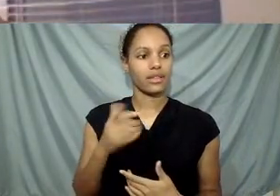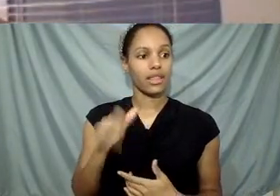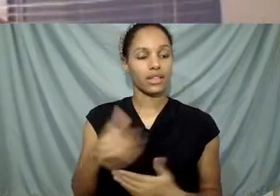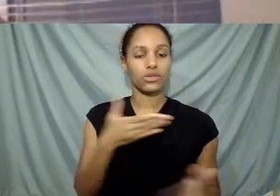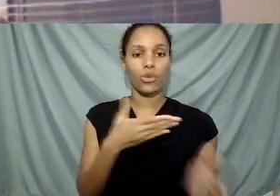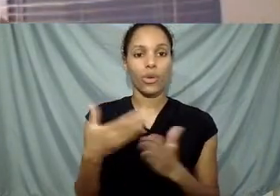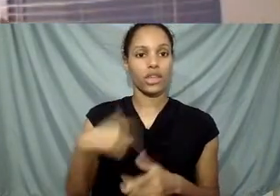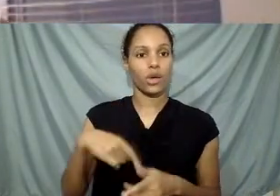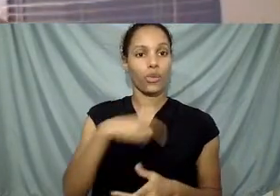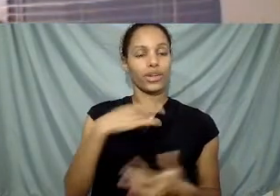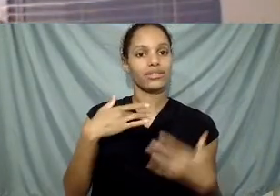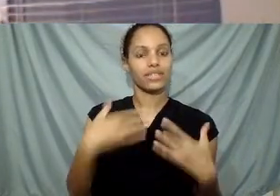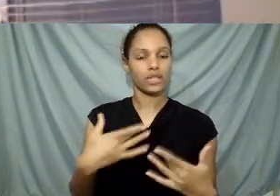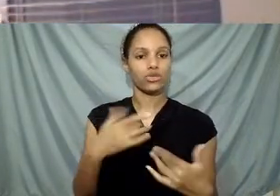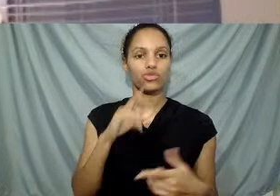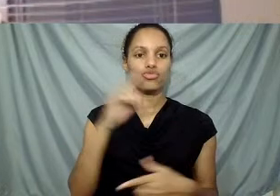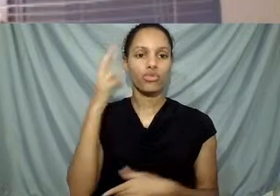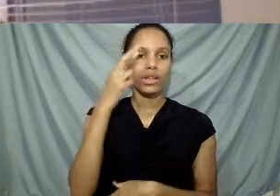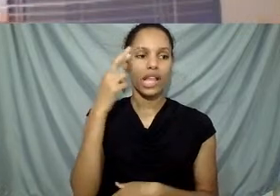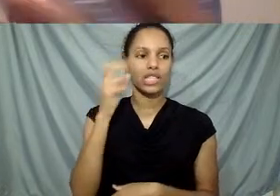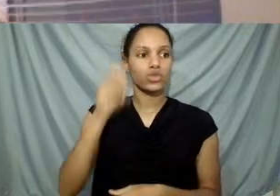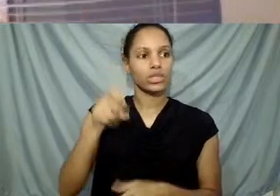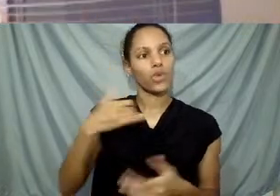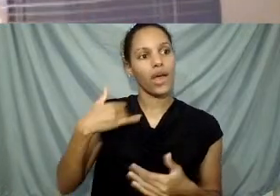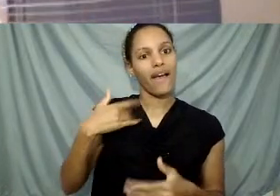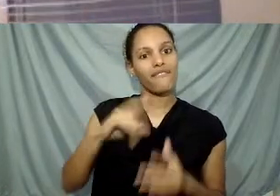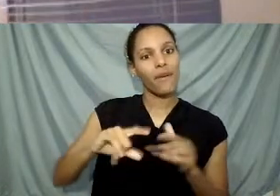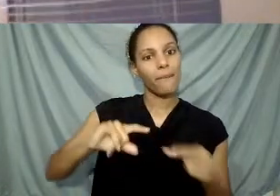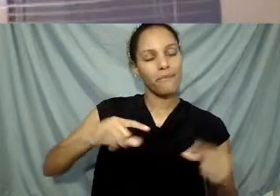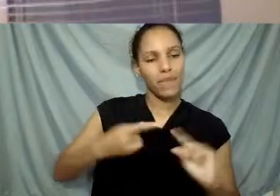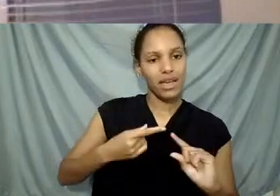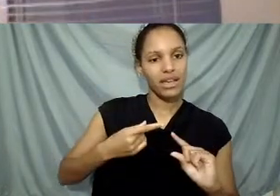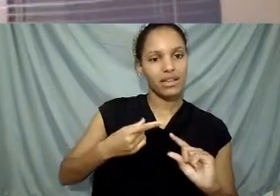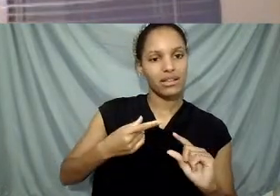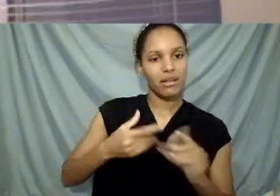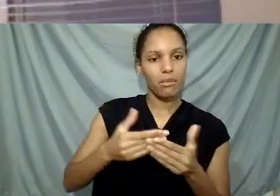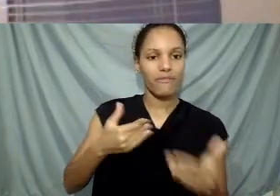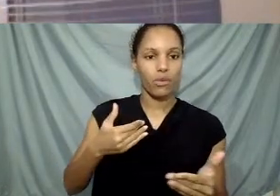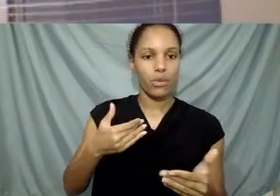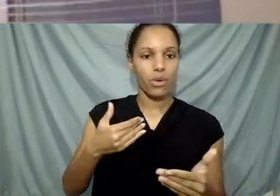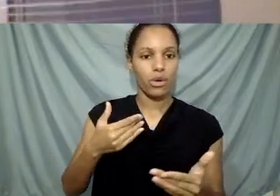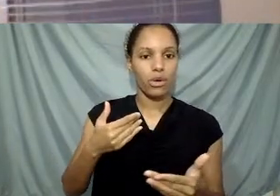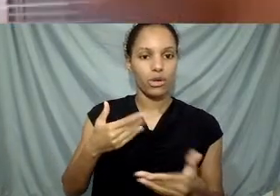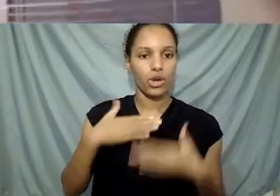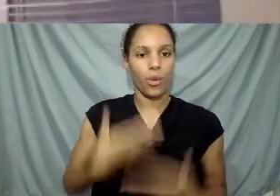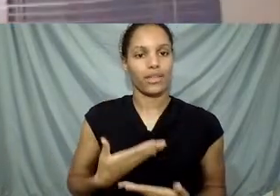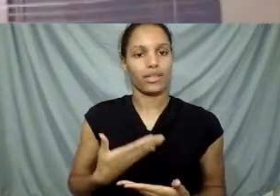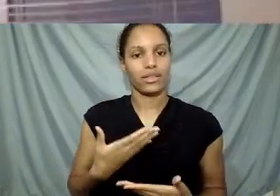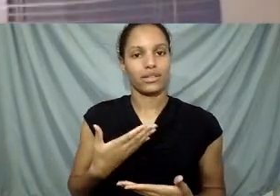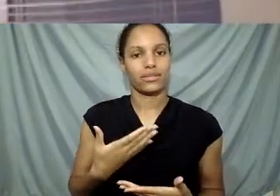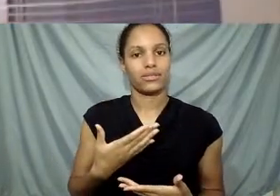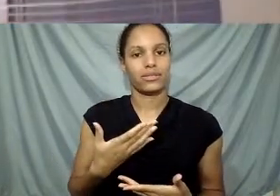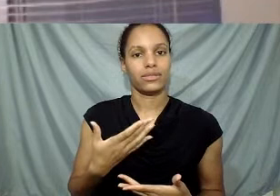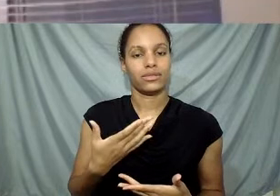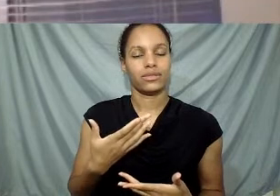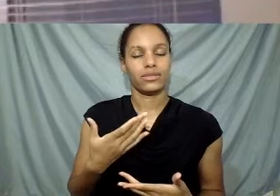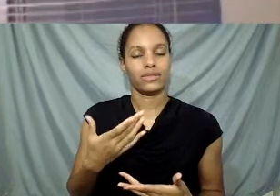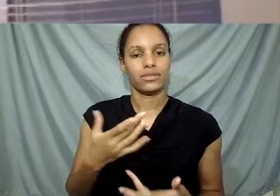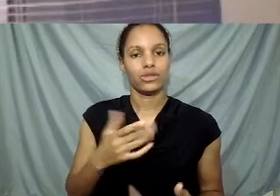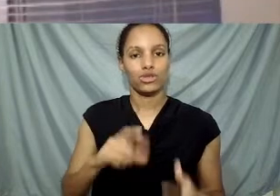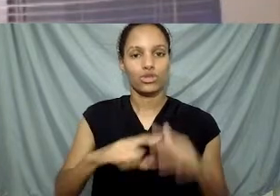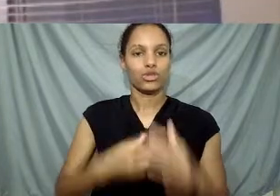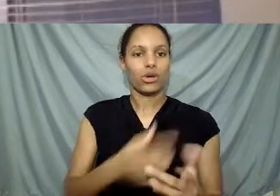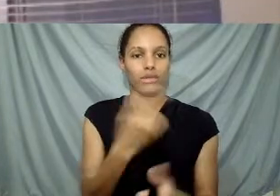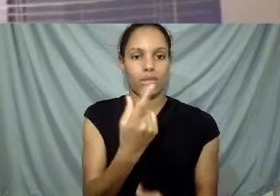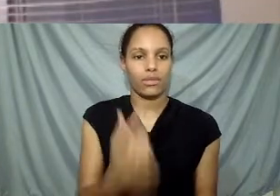is we've got to get to the pain before we're willing to do anything about You know, so we're going to sit and justify it. We're going to